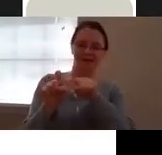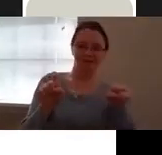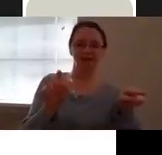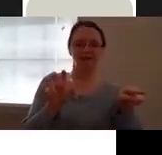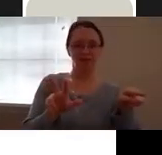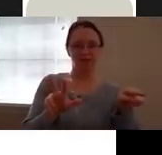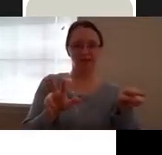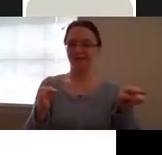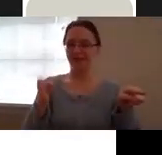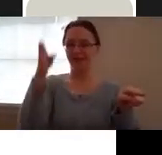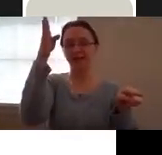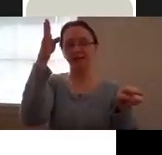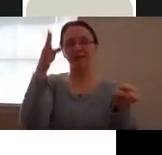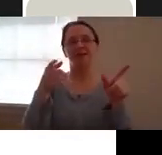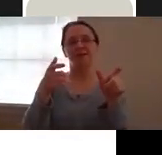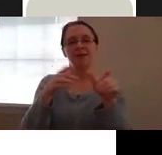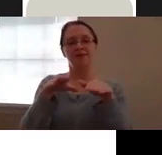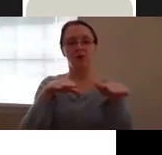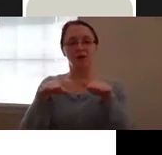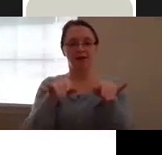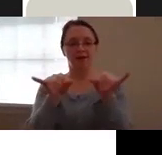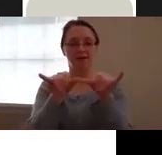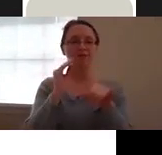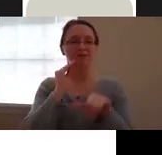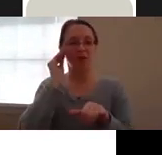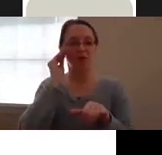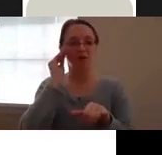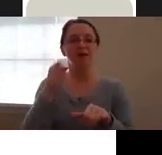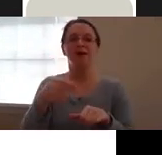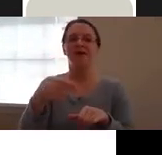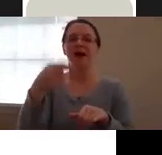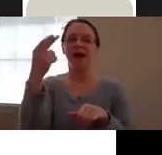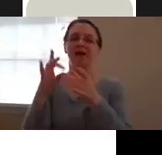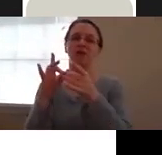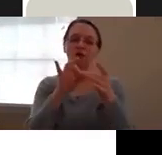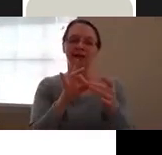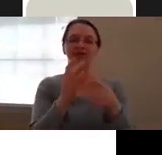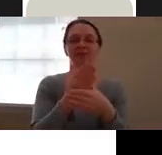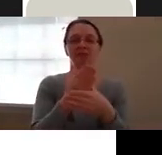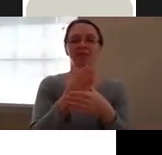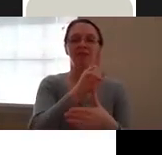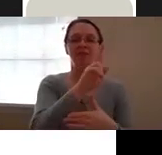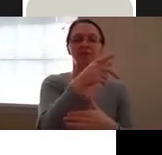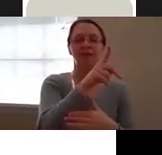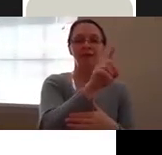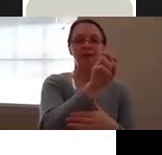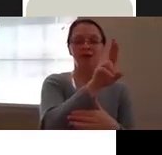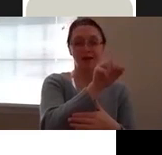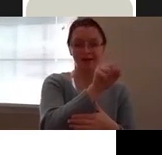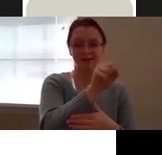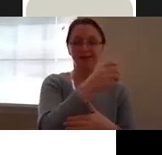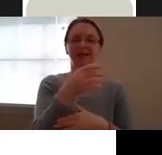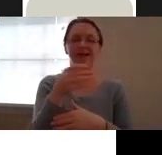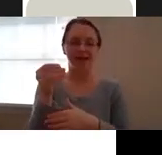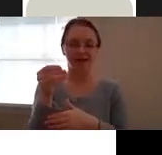from our measurement in the home. And as you can see, there is high correlation between the UPDRS of the patients